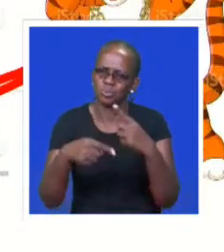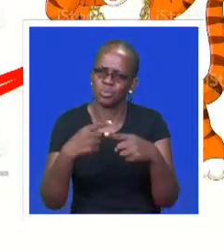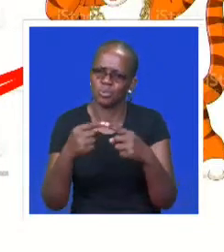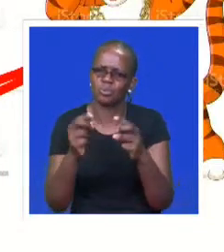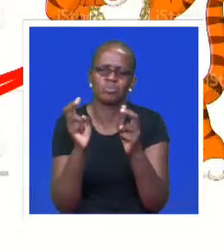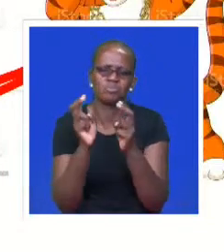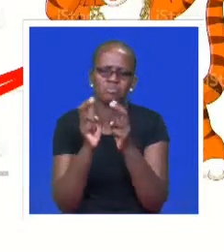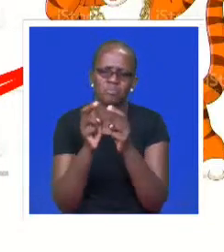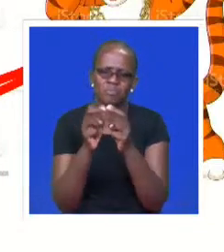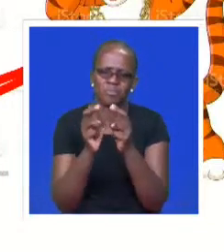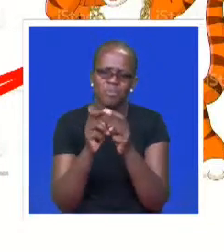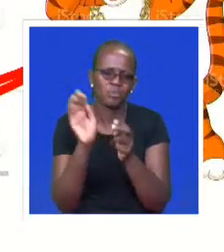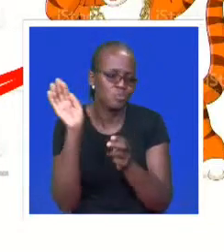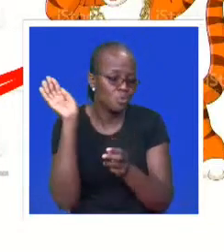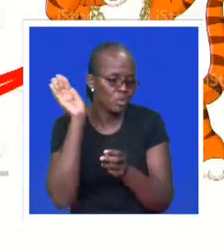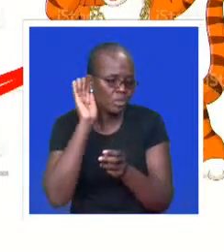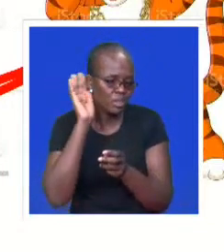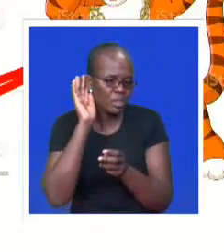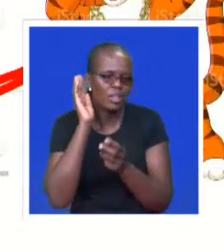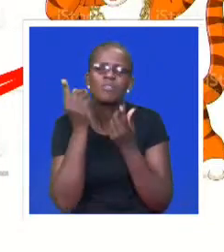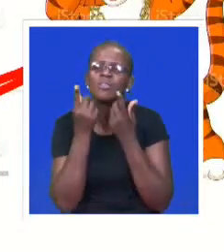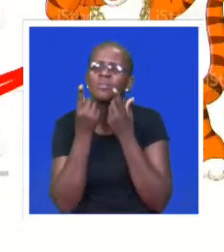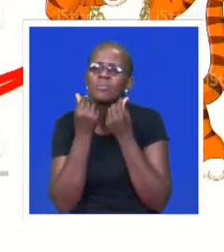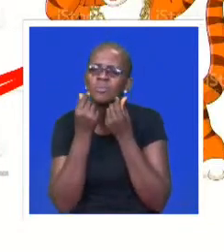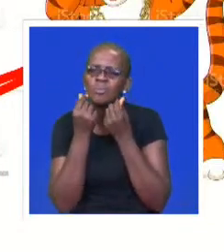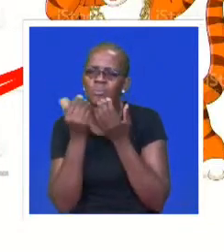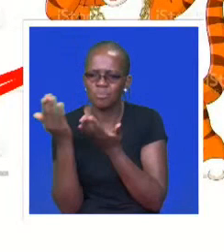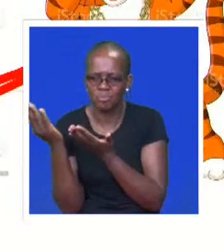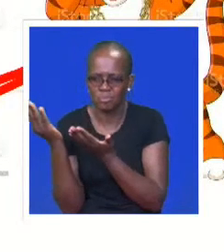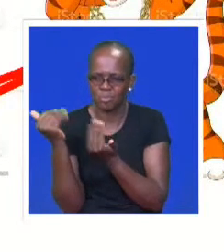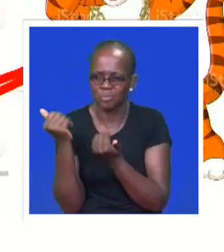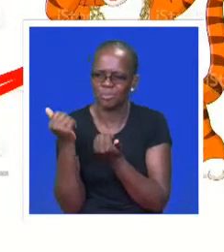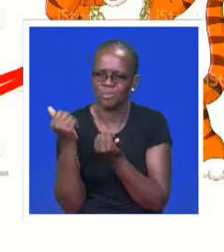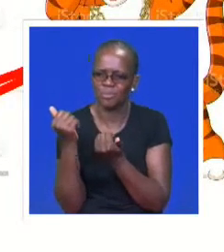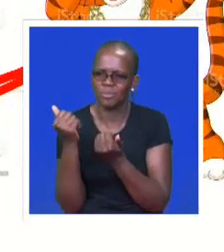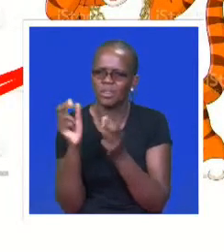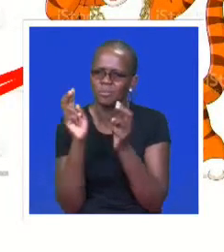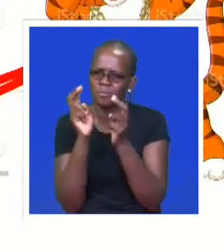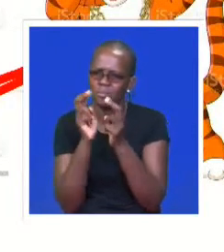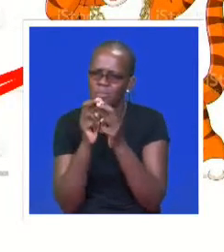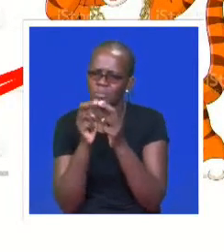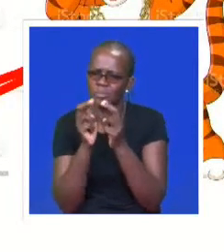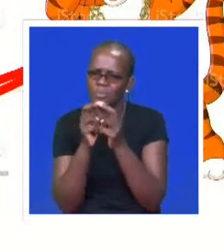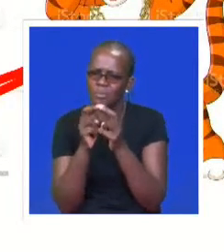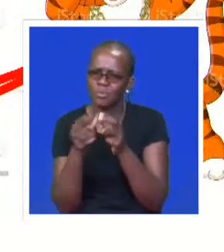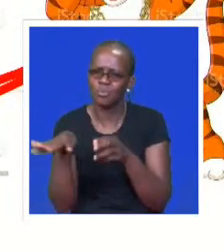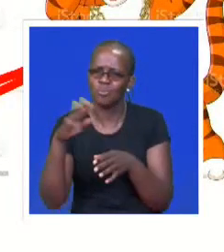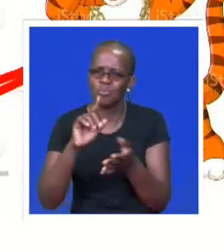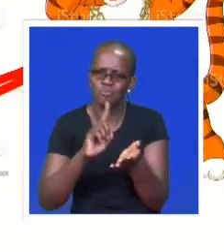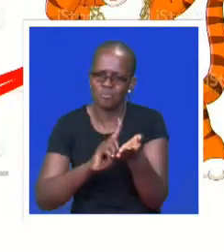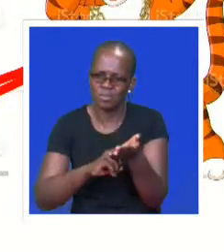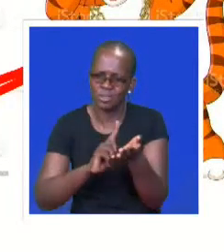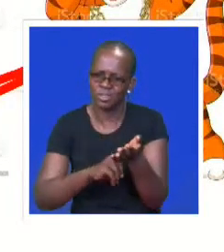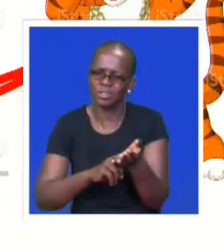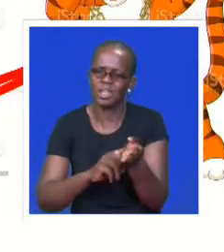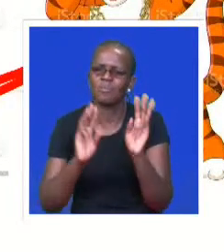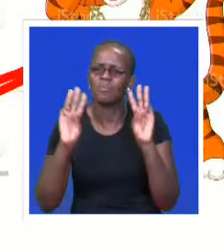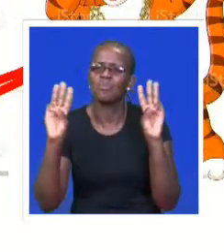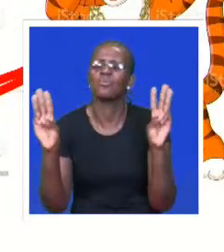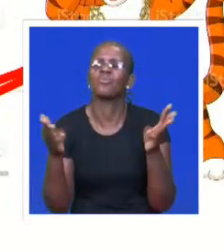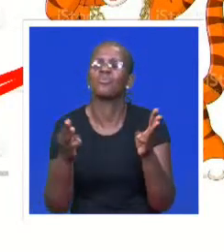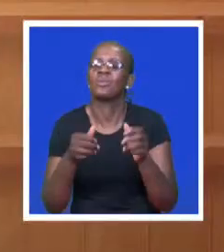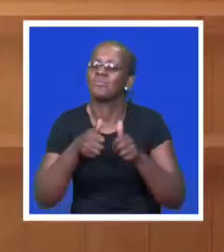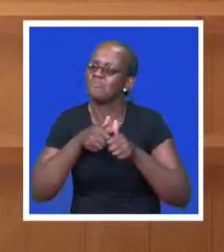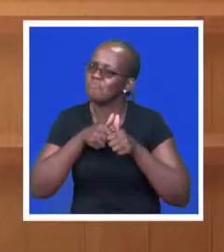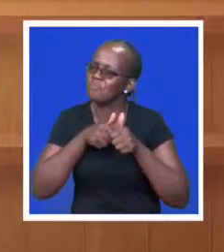the cat coming, and the mice had all the time in the world to run away. Dear Lena,